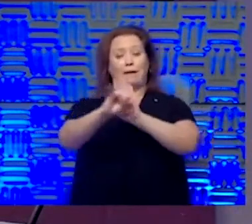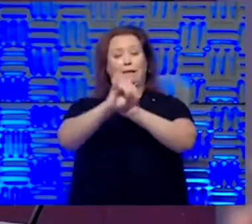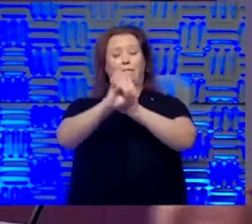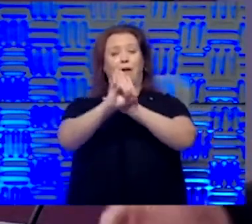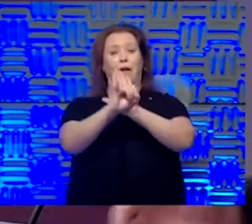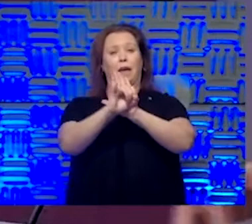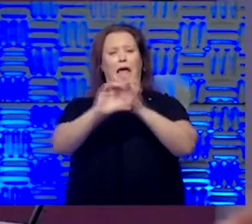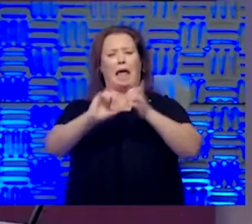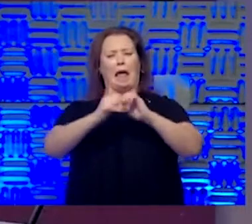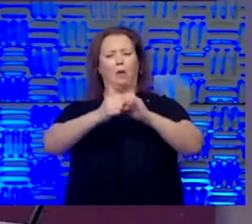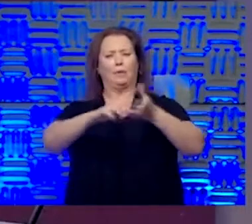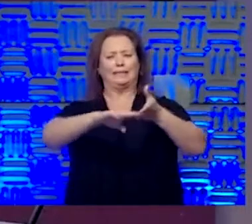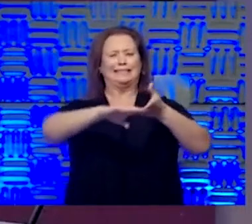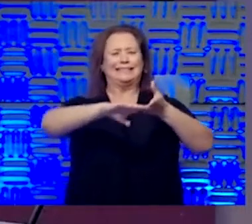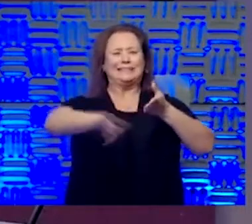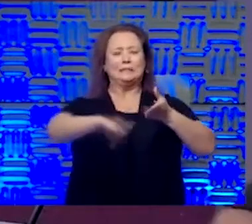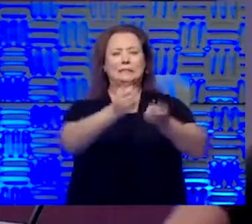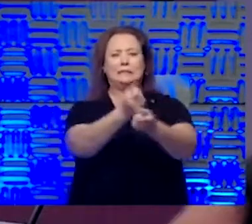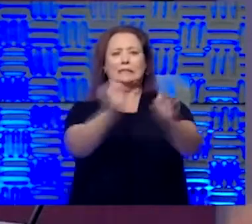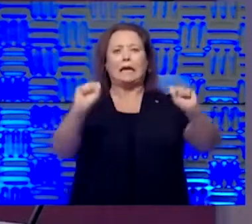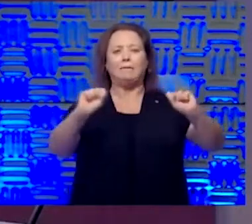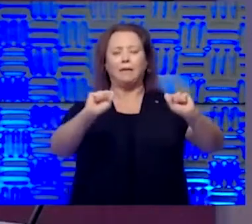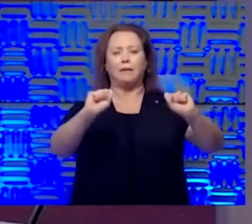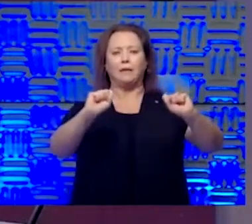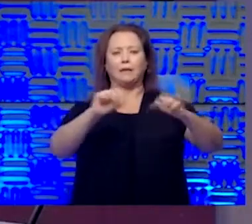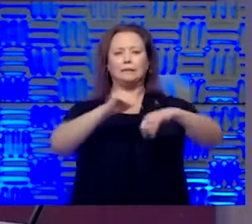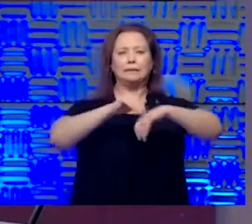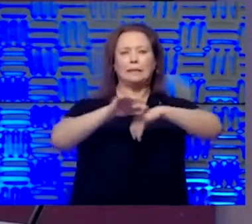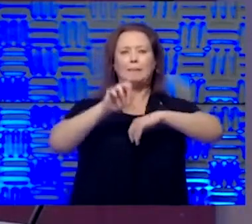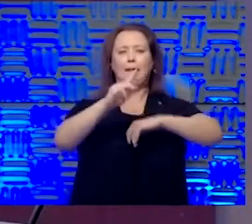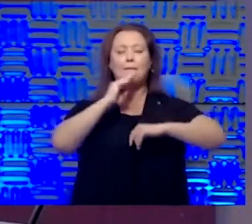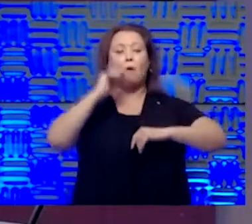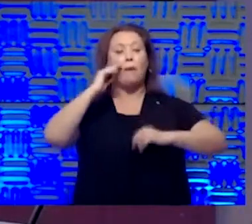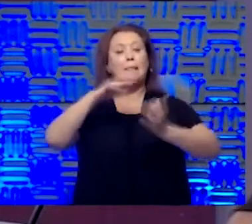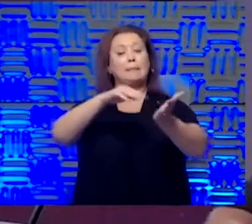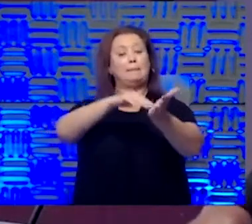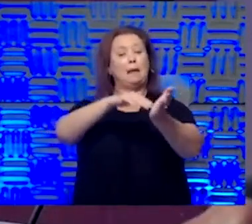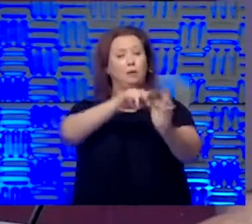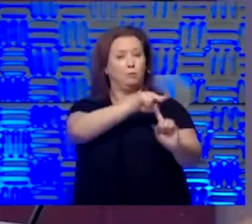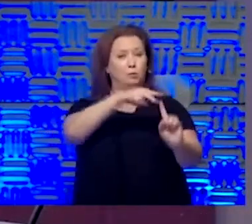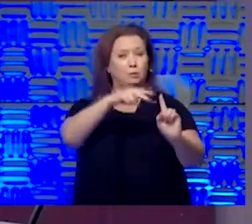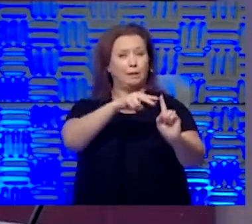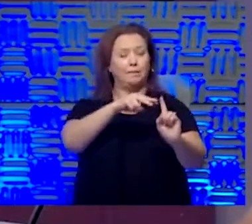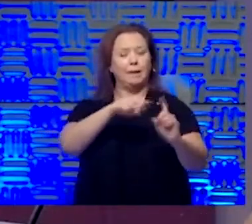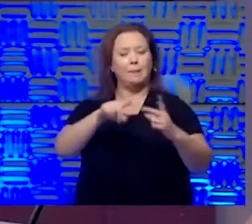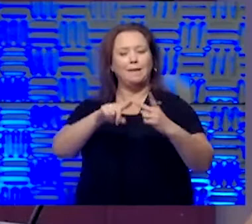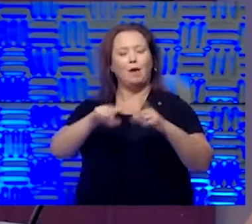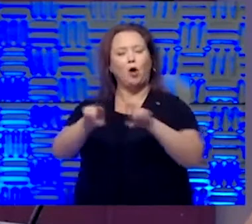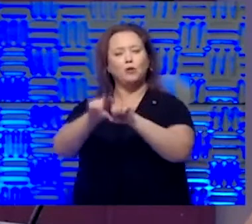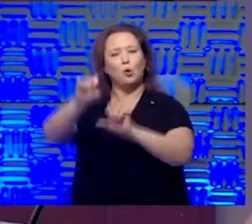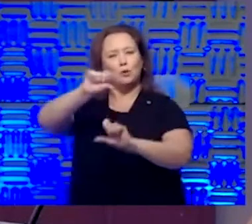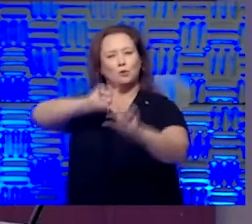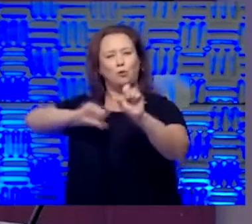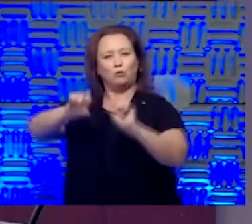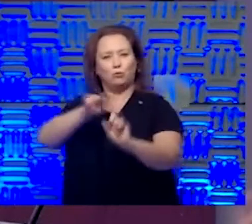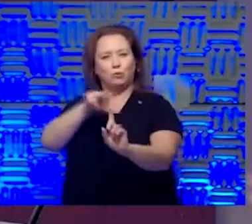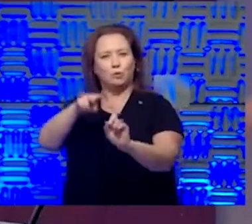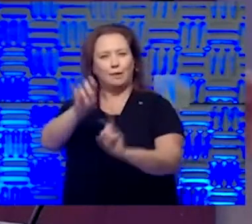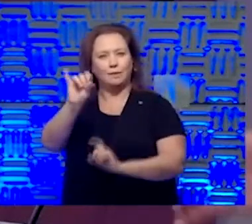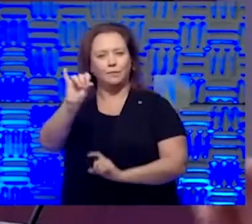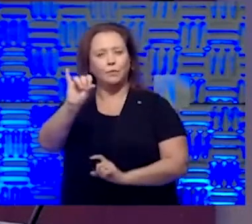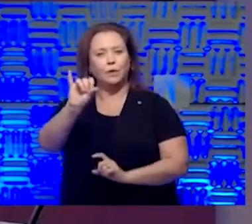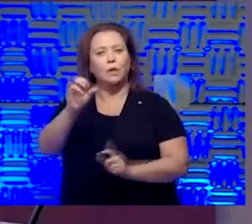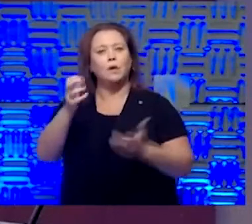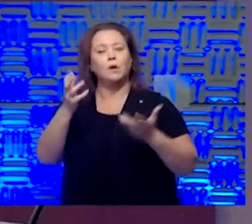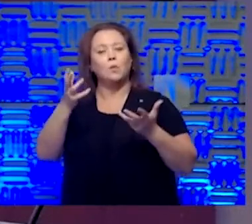how do we get them home? What are we doing not only from a medical standpoint, but also from a socially standpoint as well? And we're